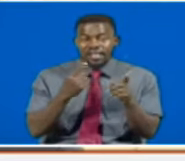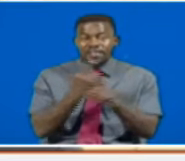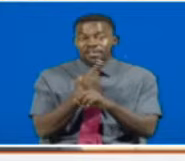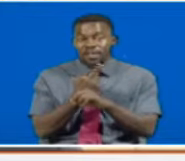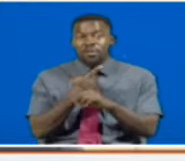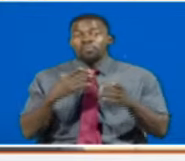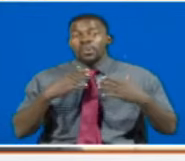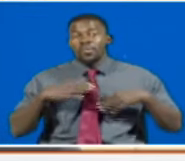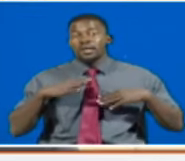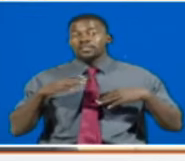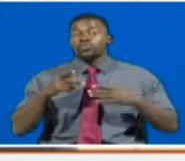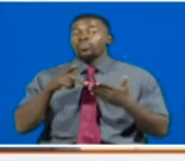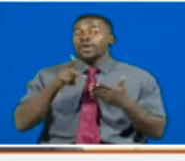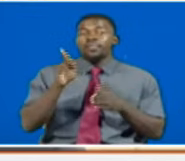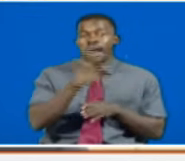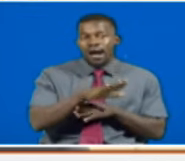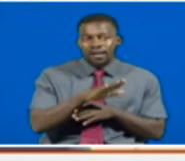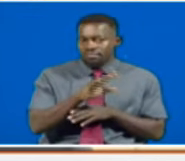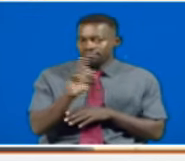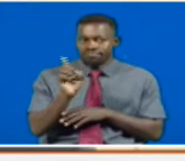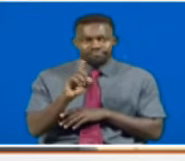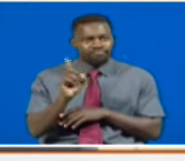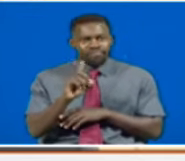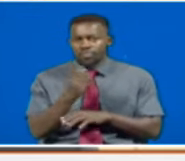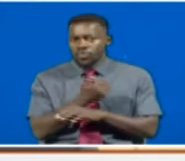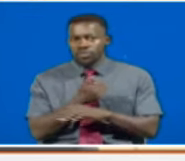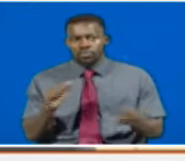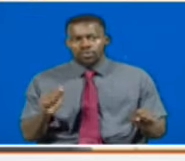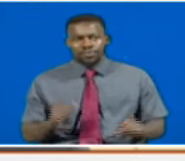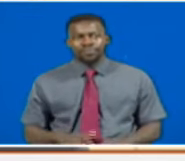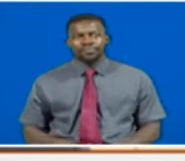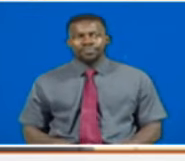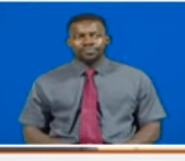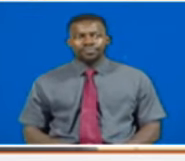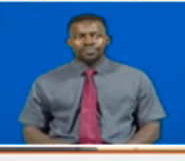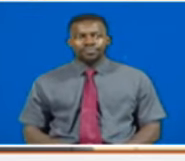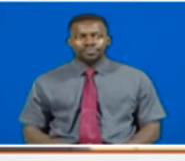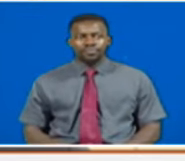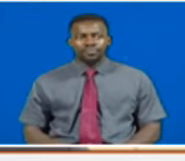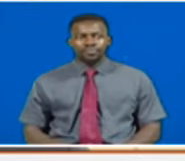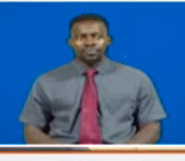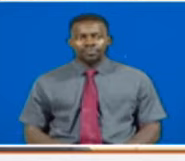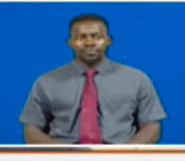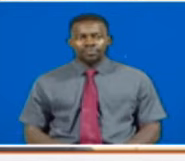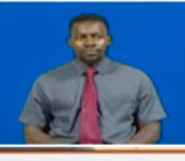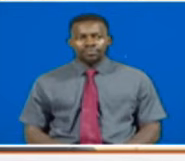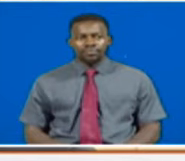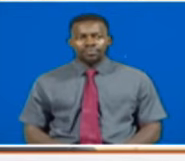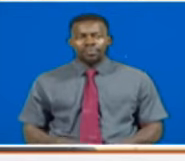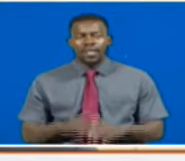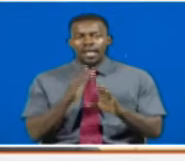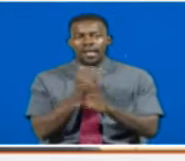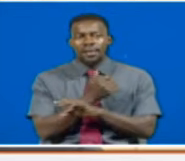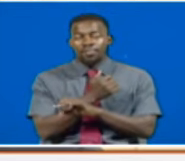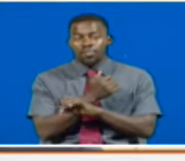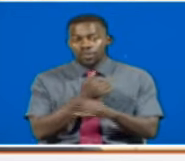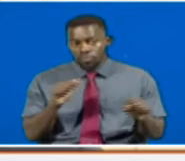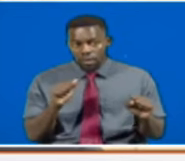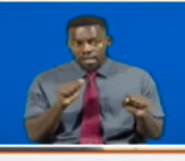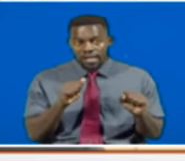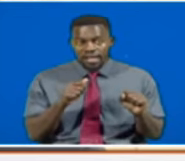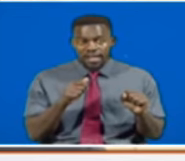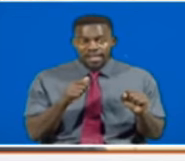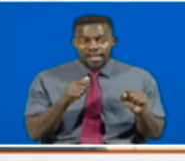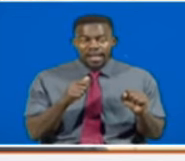Wanjoy has urged Ndumo to take advantage of the window. We do not intend to lay low. We do